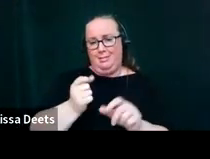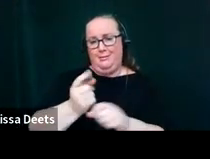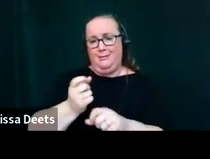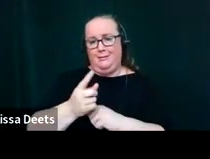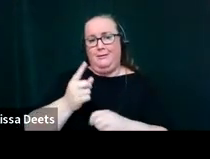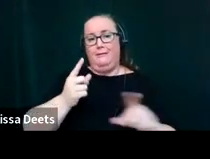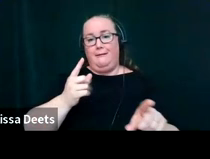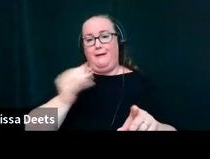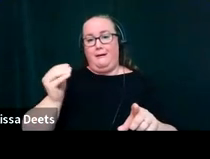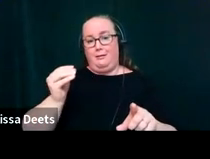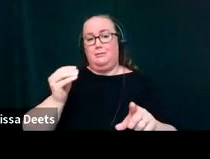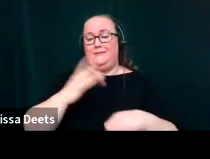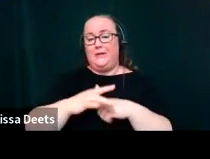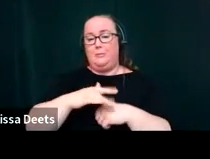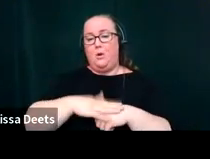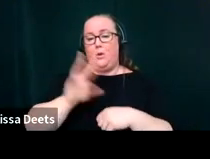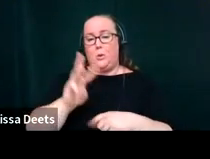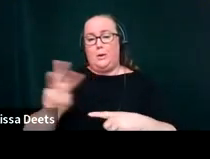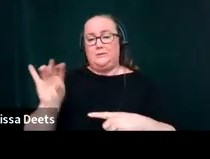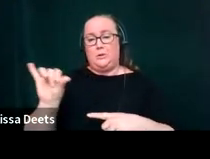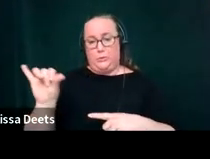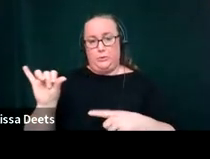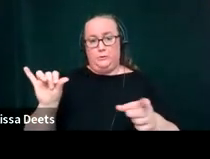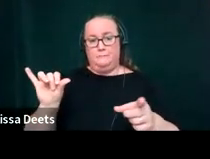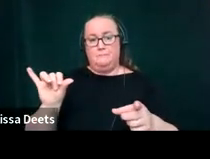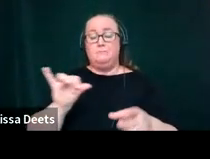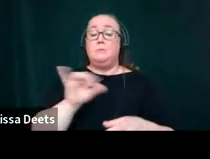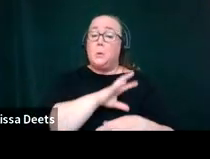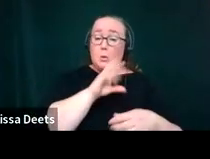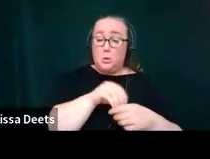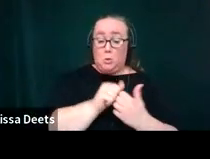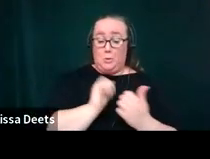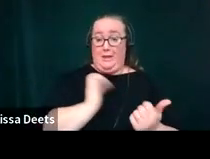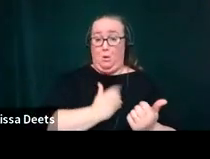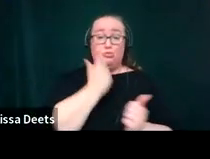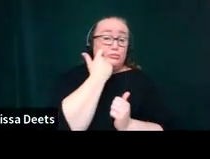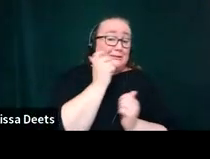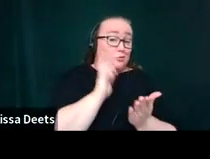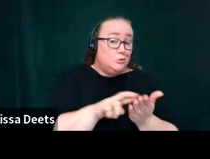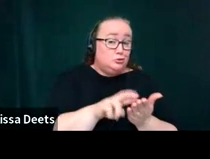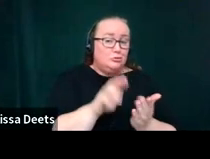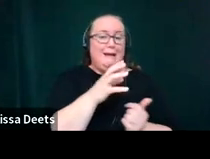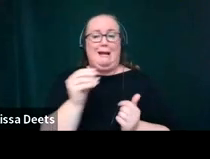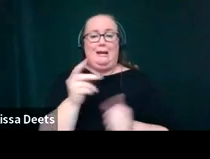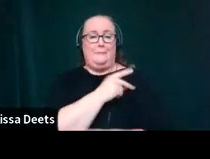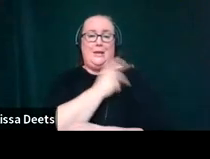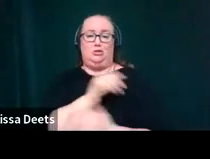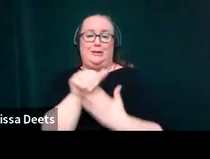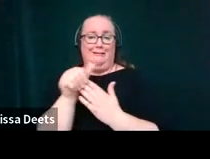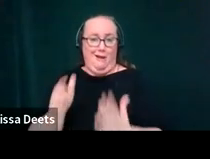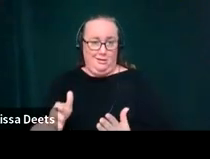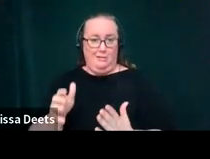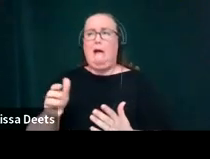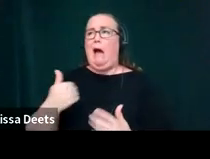our website, together with our latest research and our patient guide, Doctor, I Have a